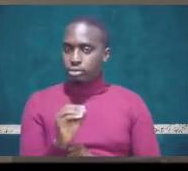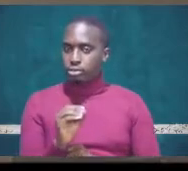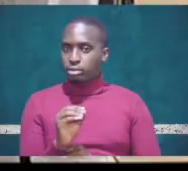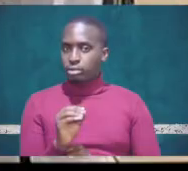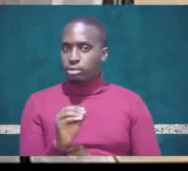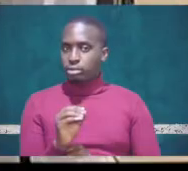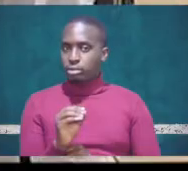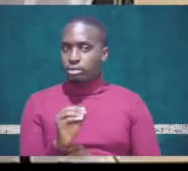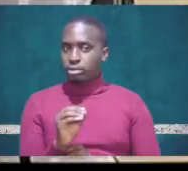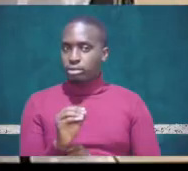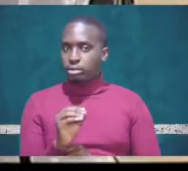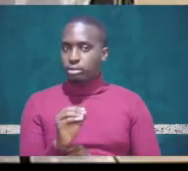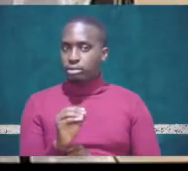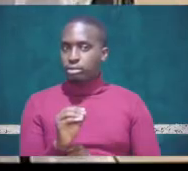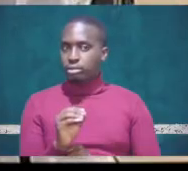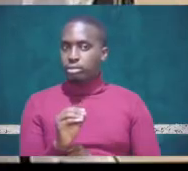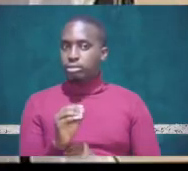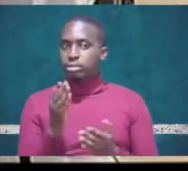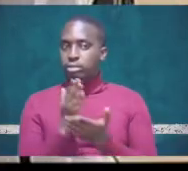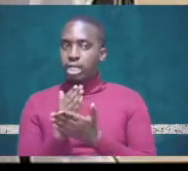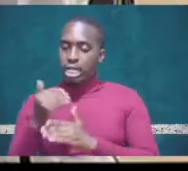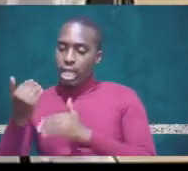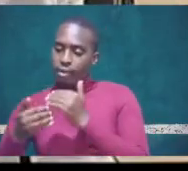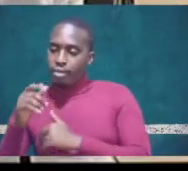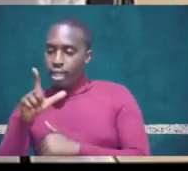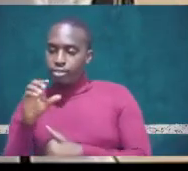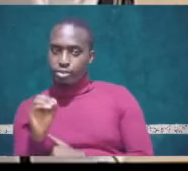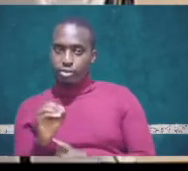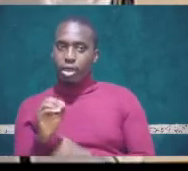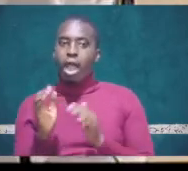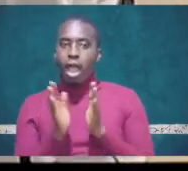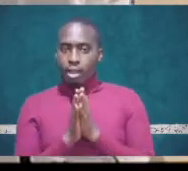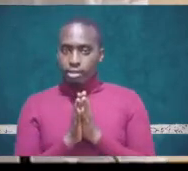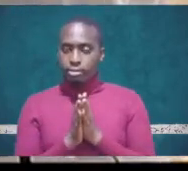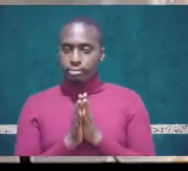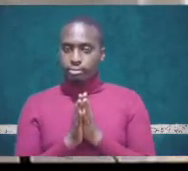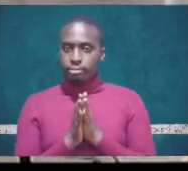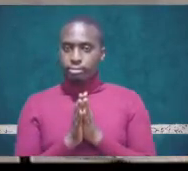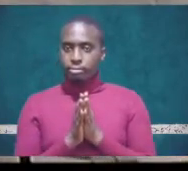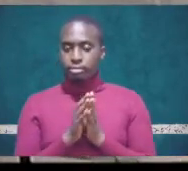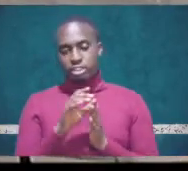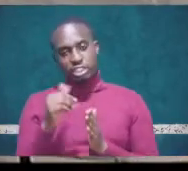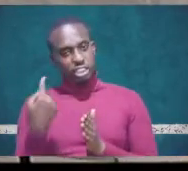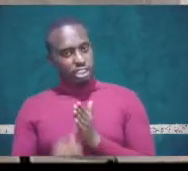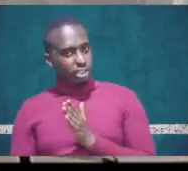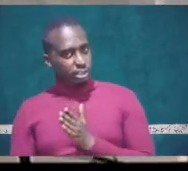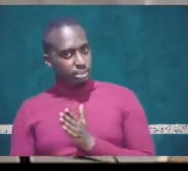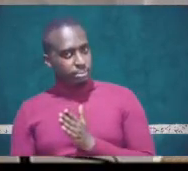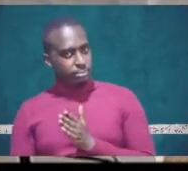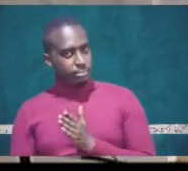that E0 is proportional to L0, and what else? And